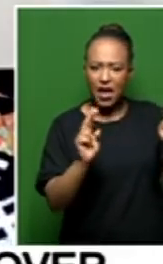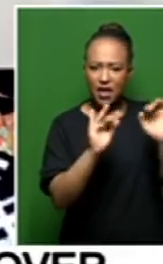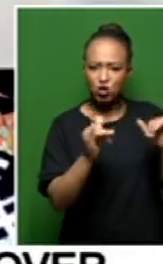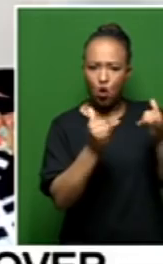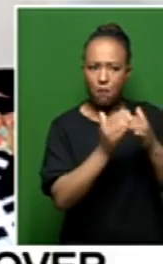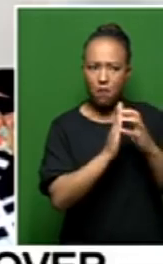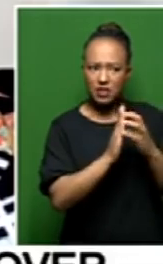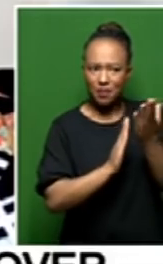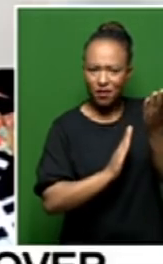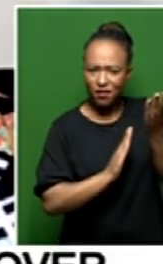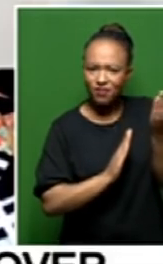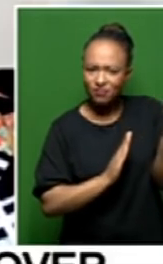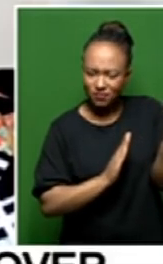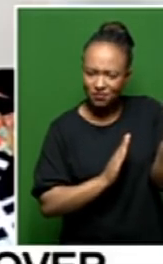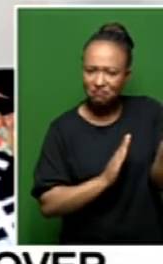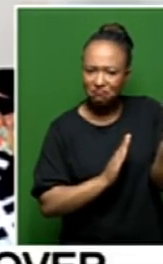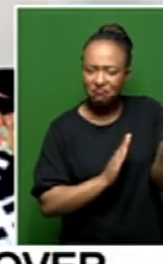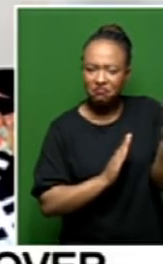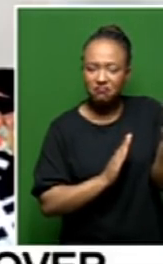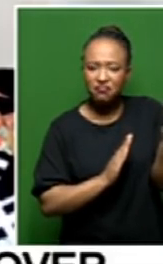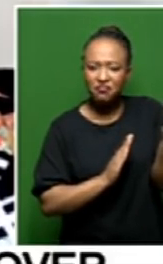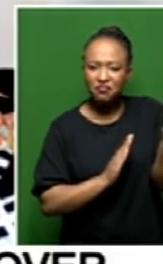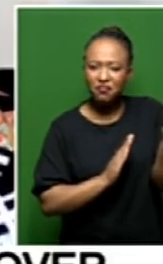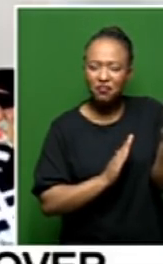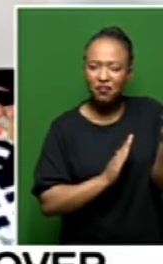where it seems that, the